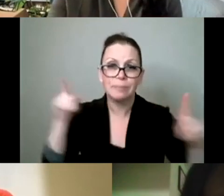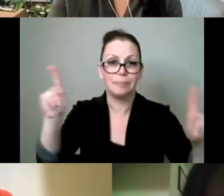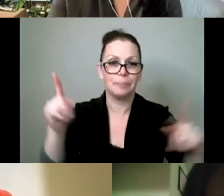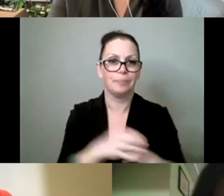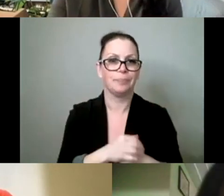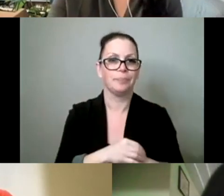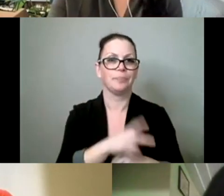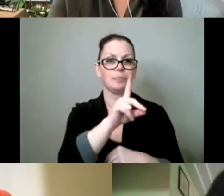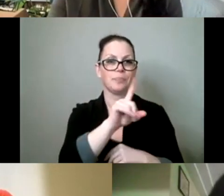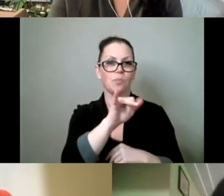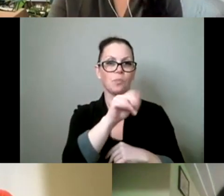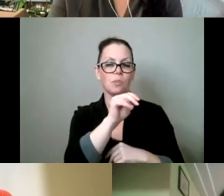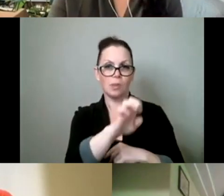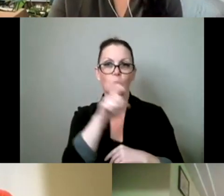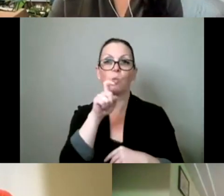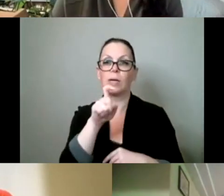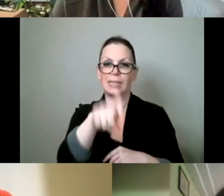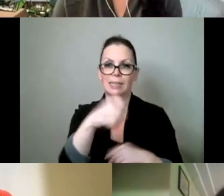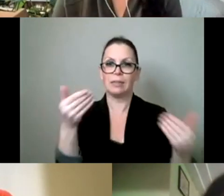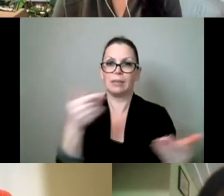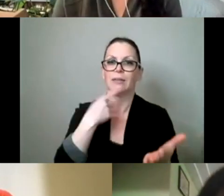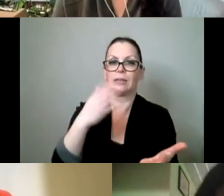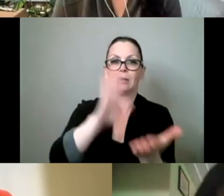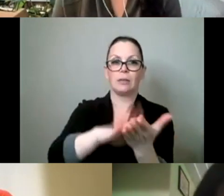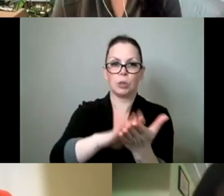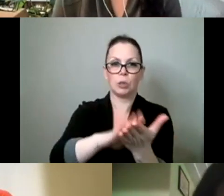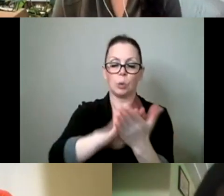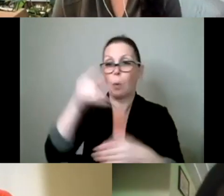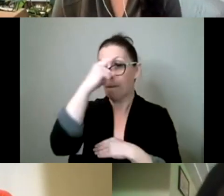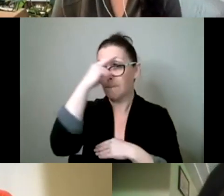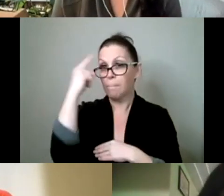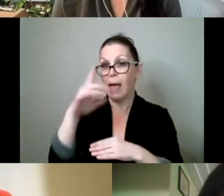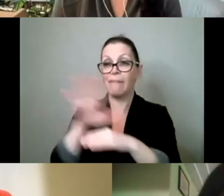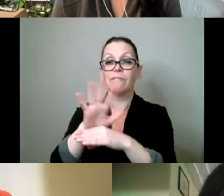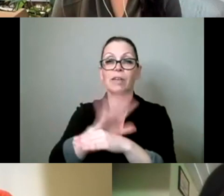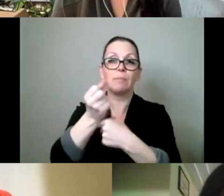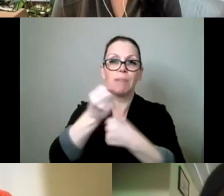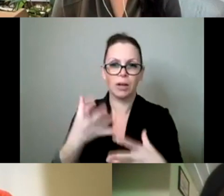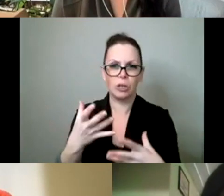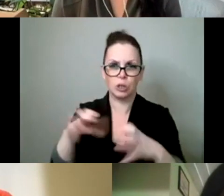do have to shout out to the Black filmmakers who are doing that.